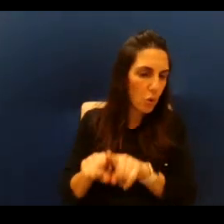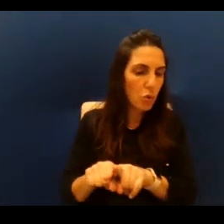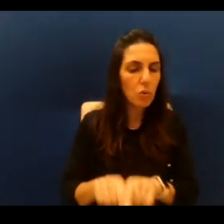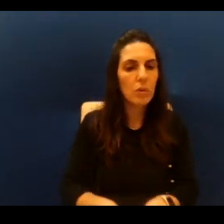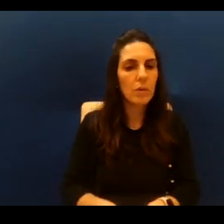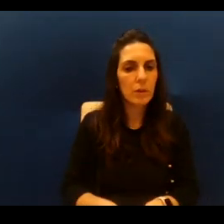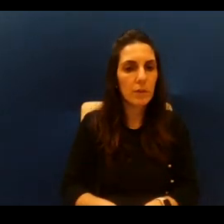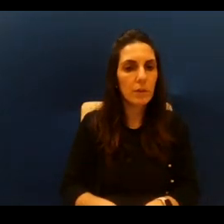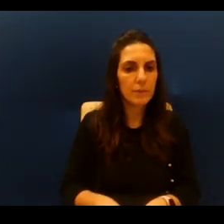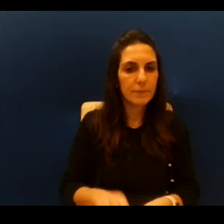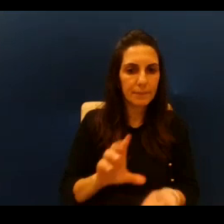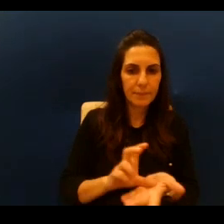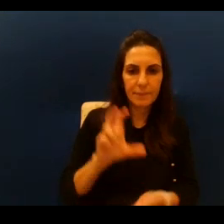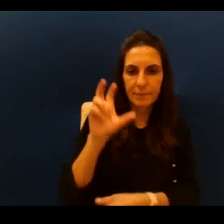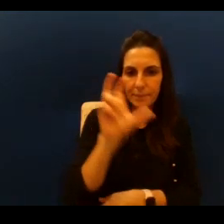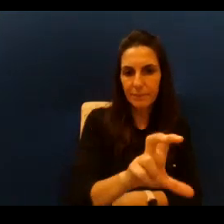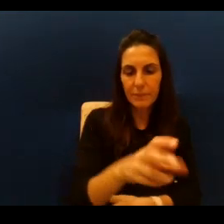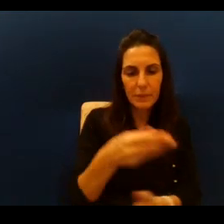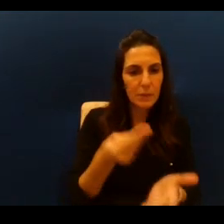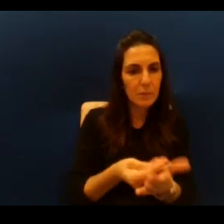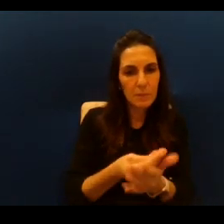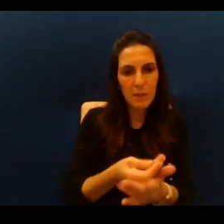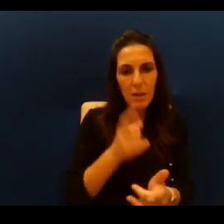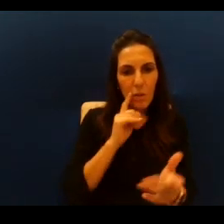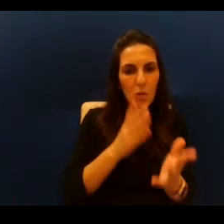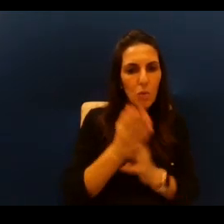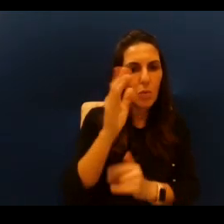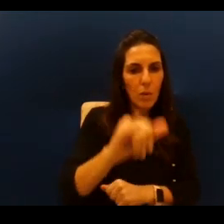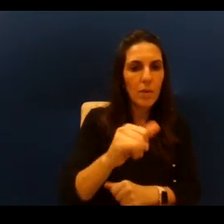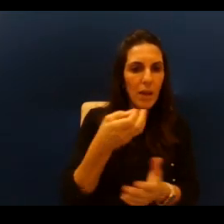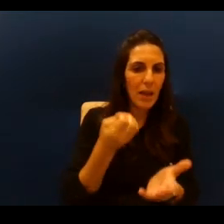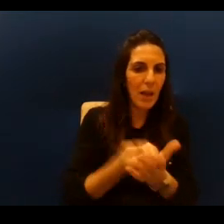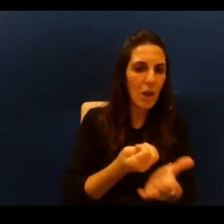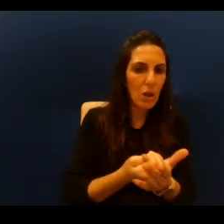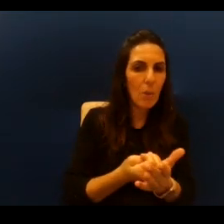has allocated funding through the Economic Development Grant